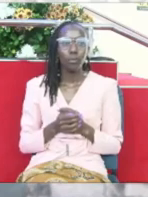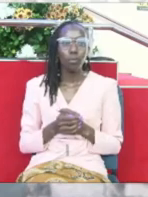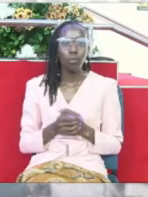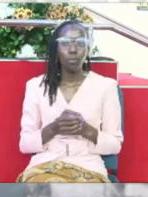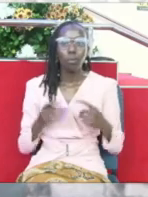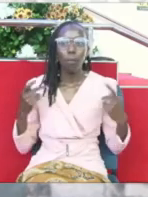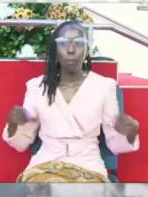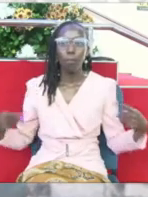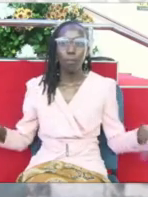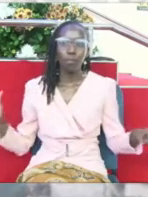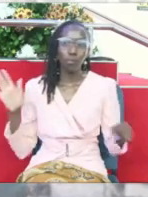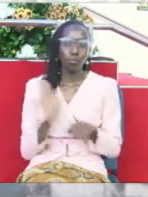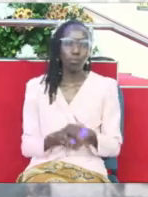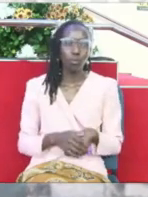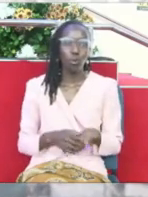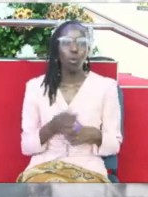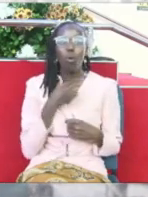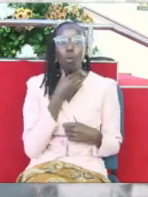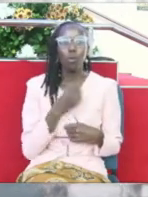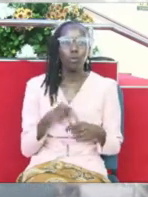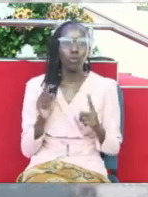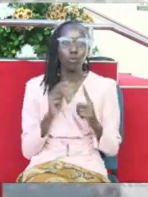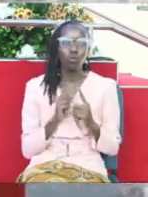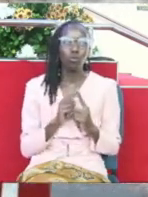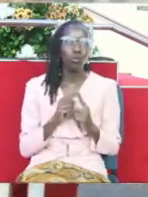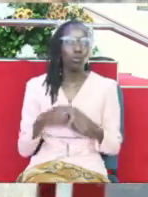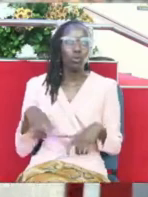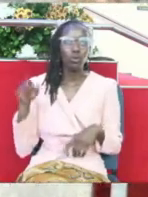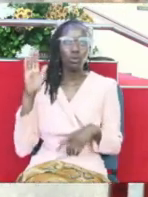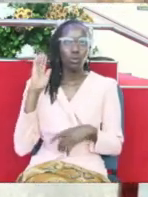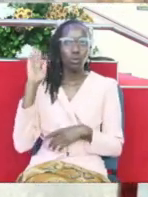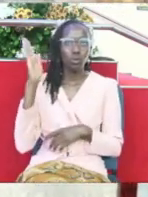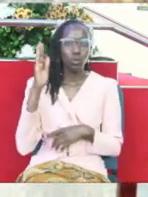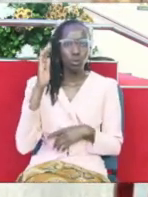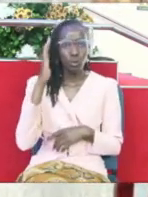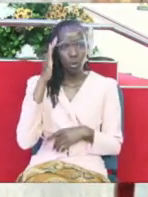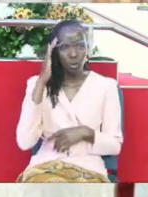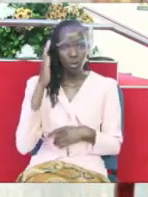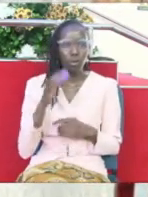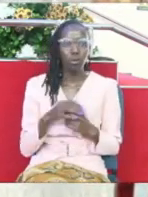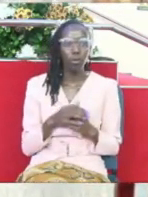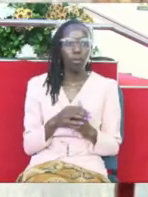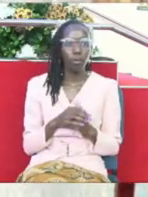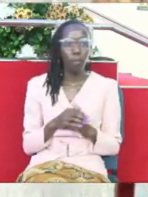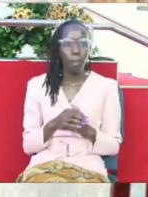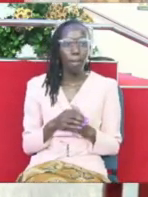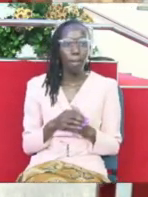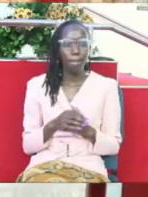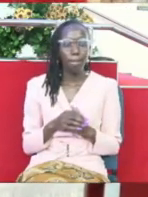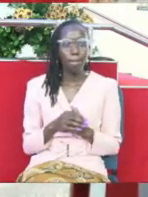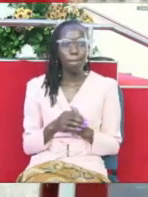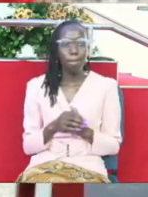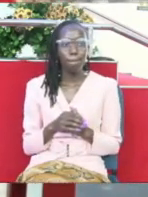tufanye mambo makuu. Without bearing the DNA of the one who enables us to perform the bila exploits. Bila kuwa na maumbile ya yule ambaye anatuwezesha kufanya